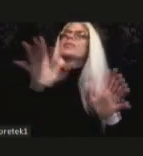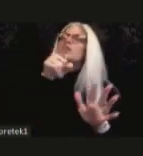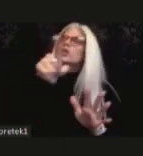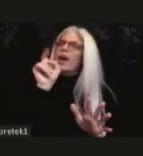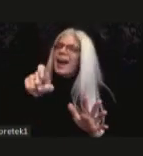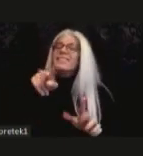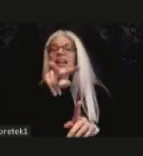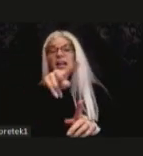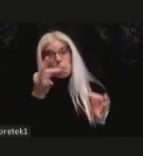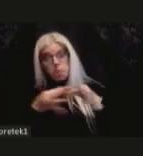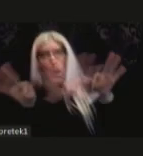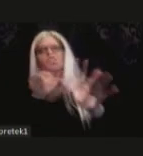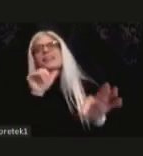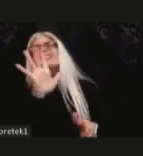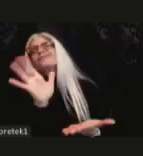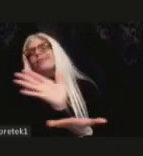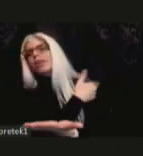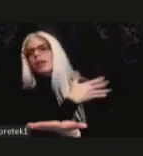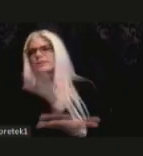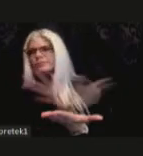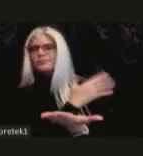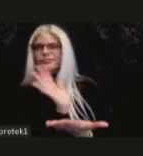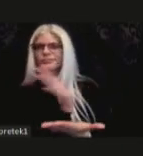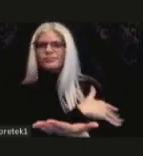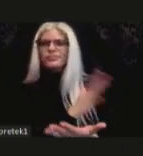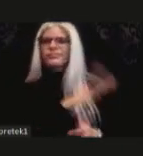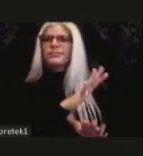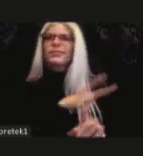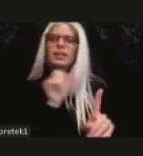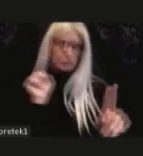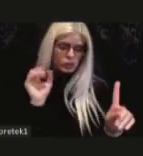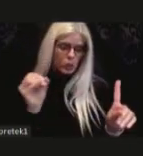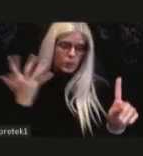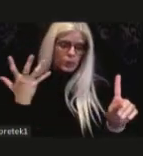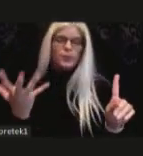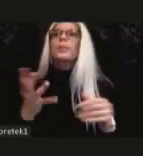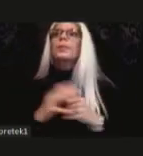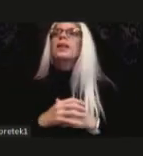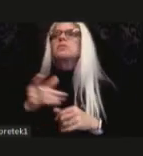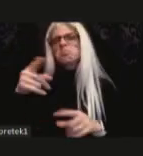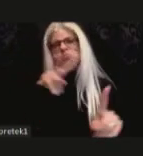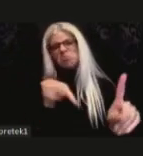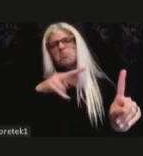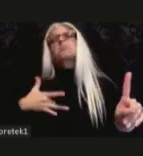income, household income in 2018, using the 5-year ACS estimates, was